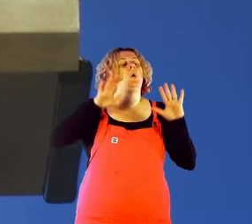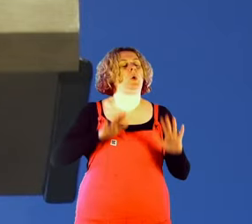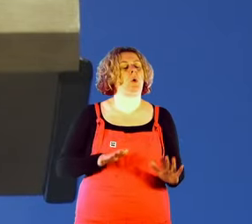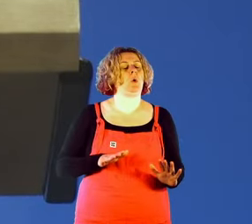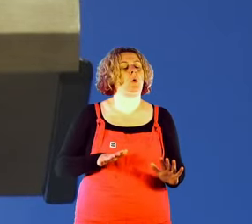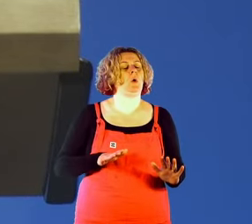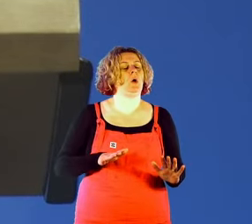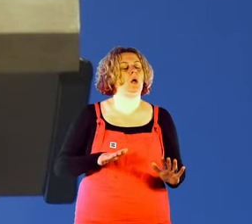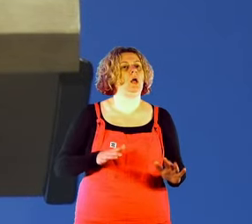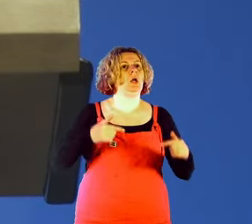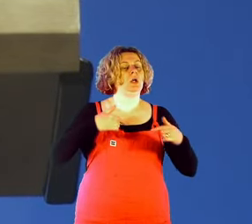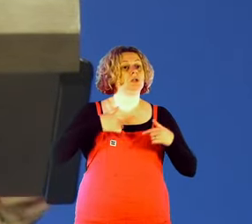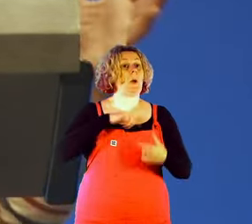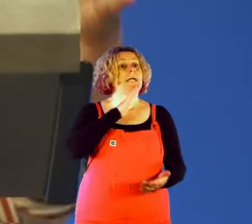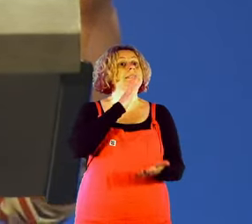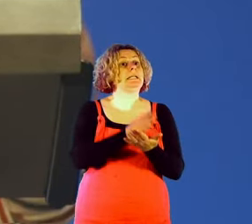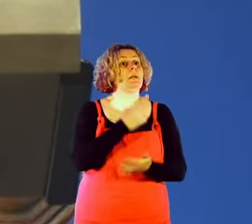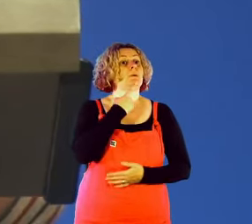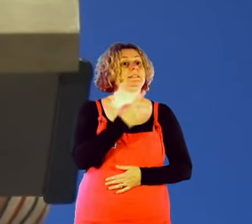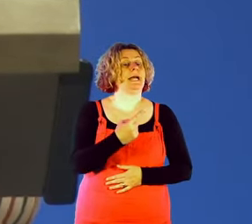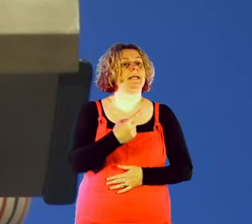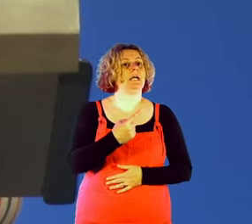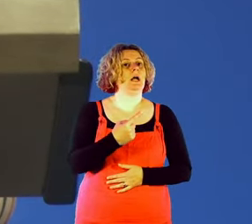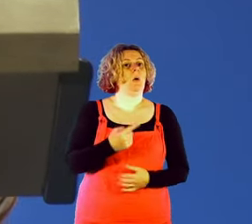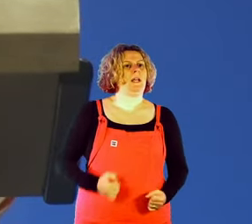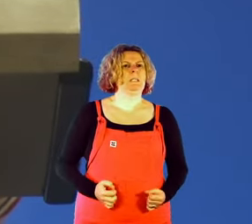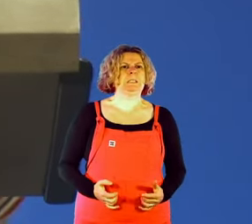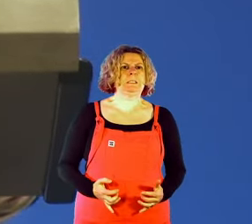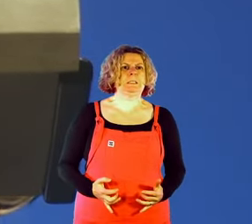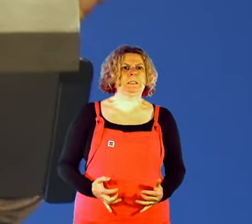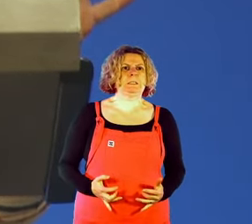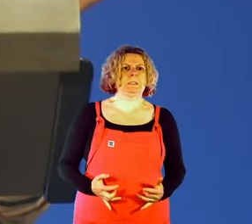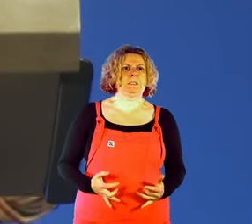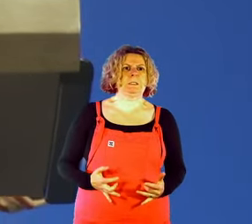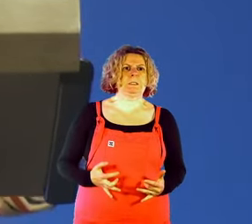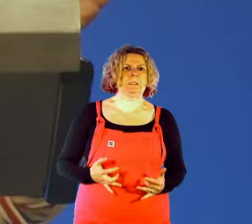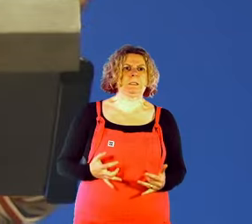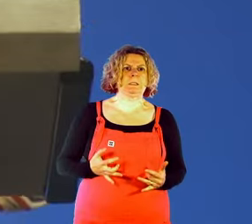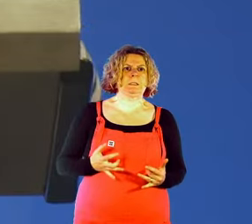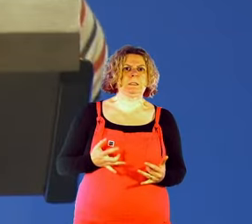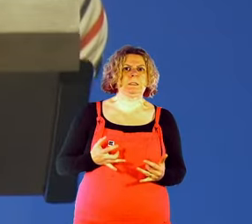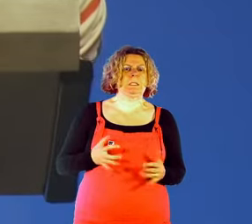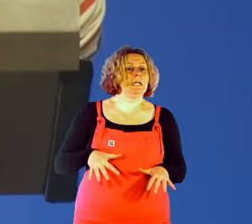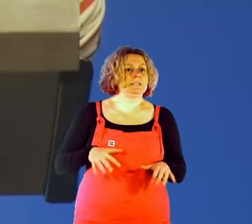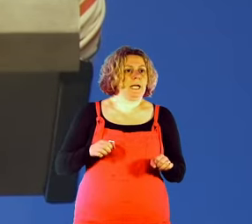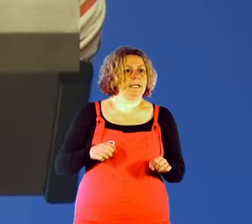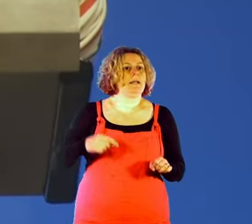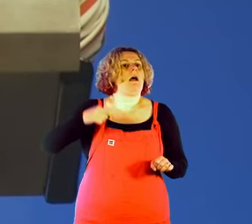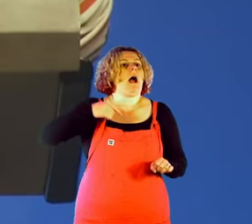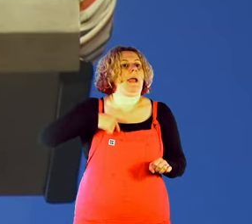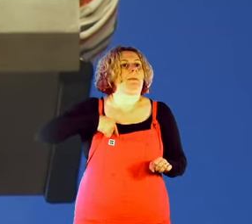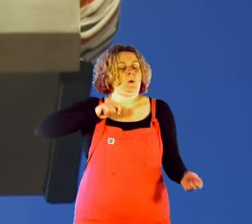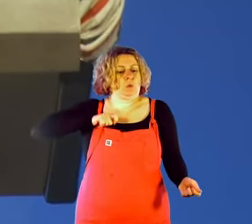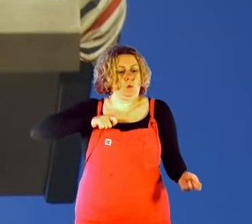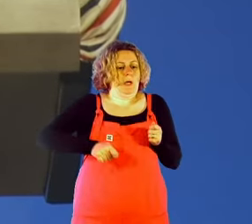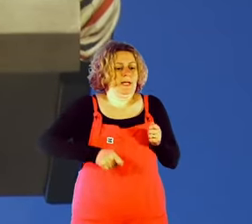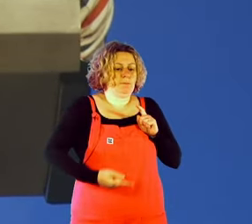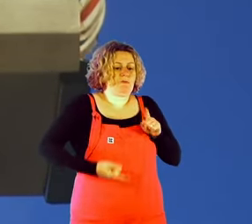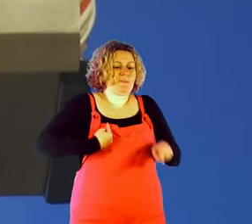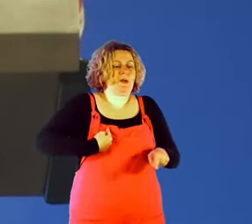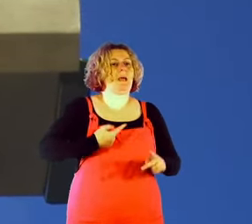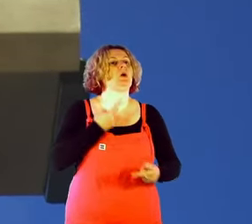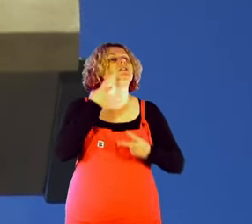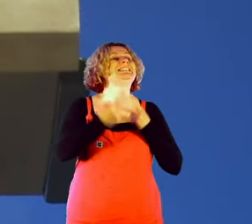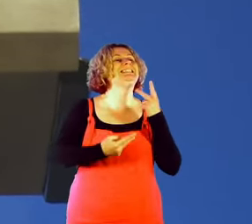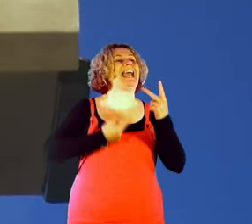this, I'm going to start singing a Christian song. It's in my car, no one has to listen, it's fine. And initially, it